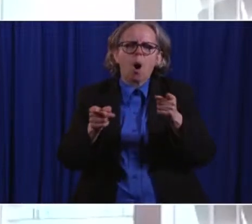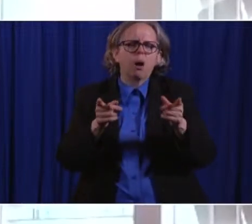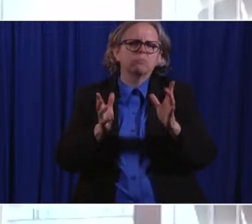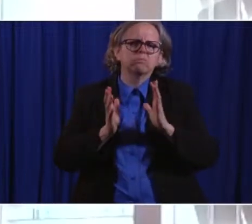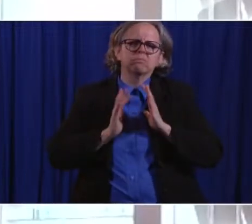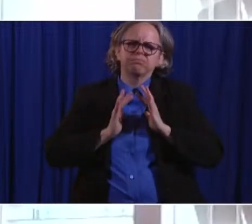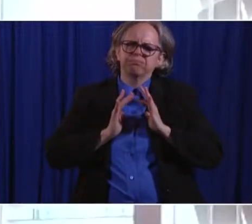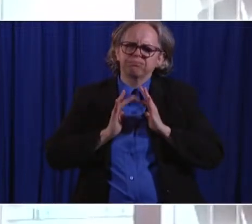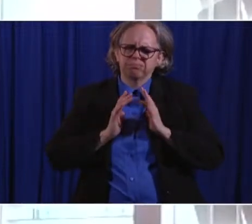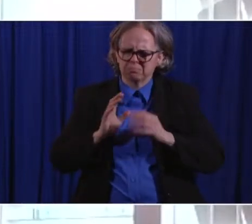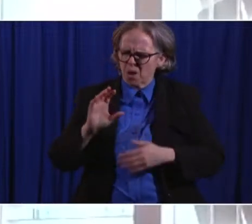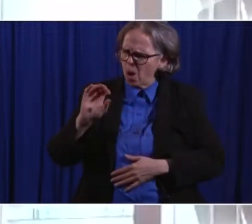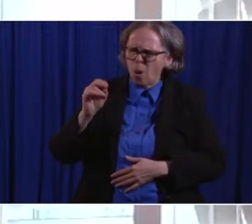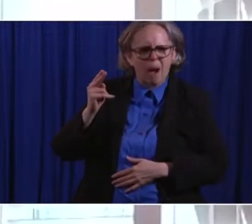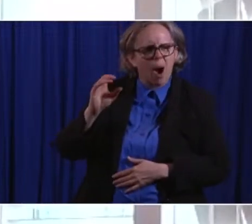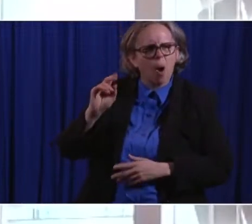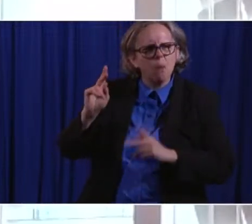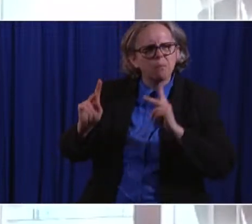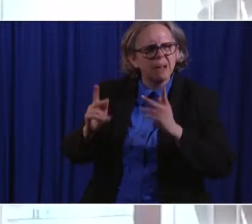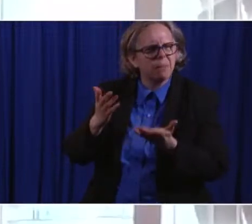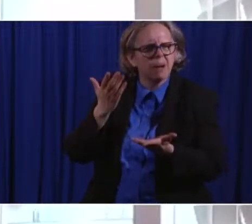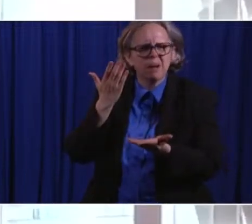compliance with masking that we see in this state.